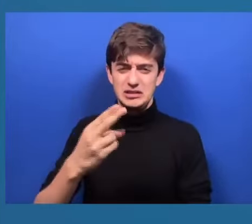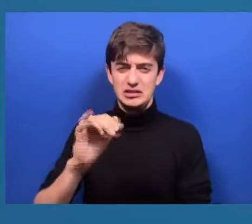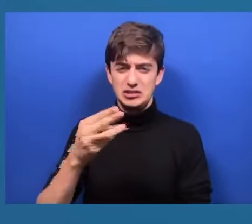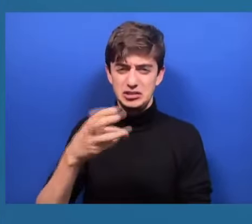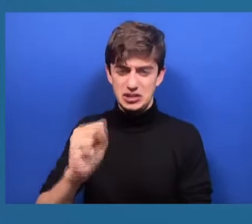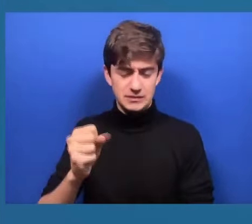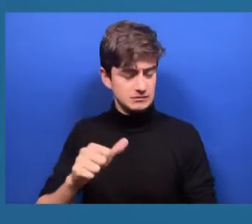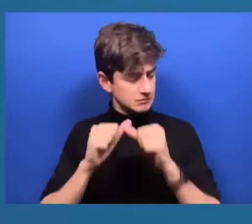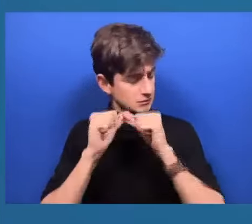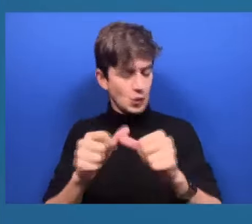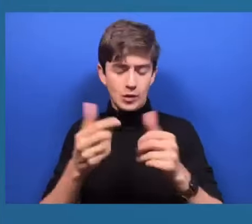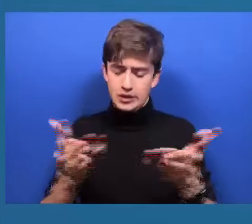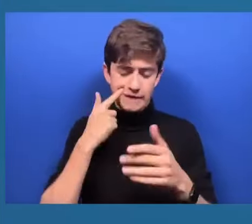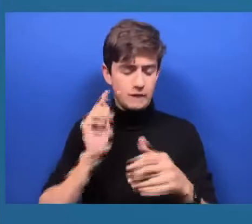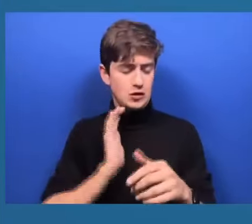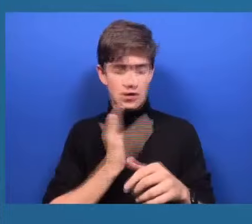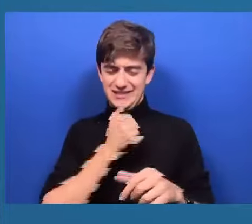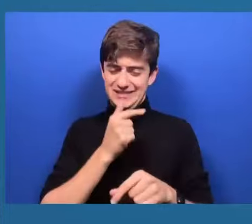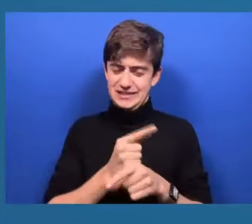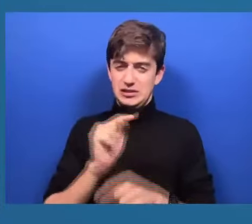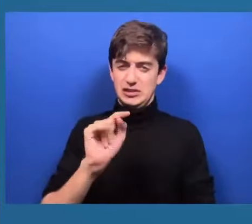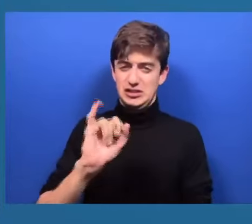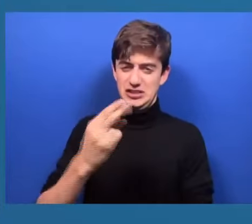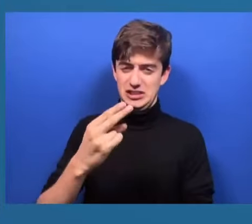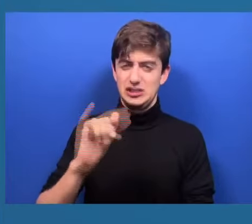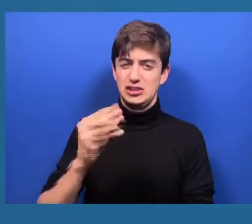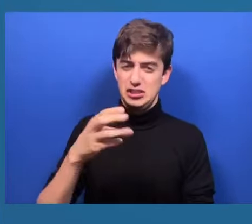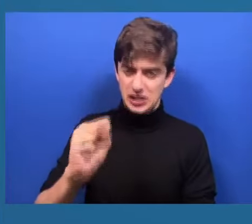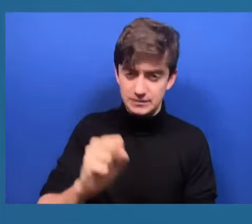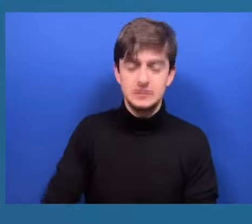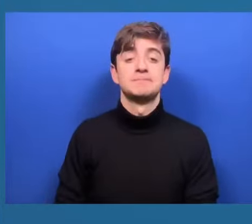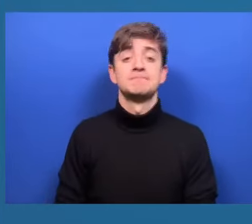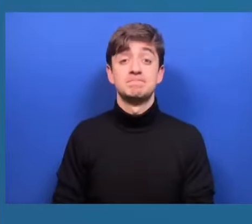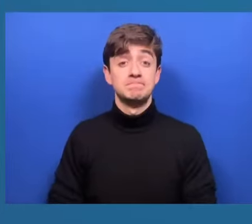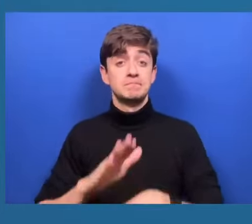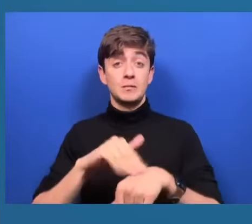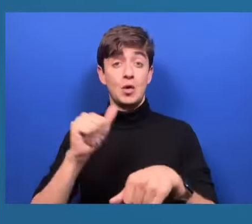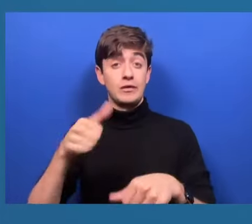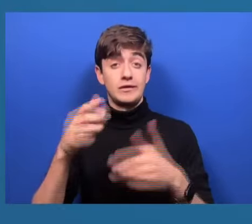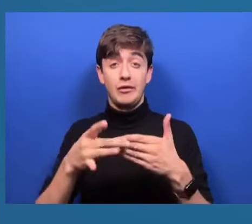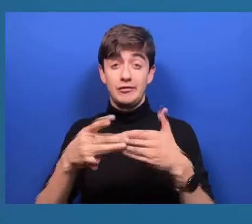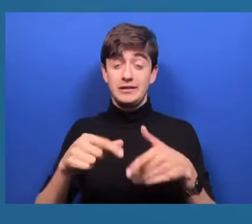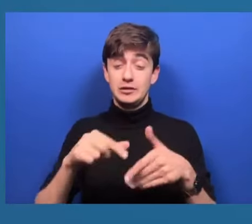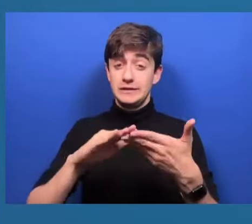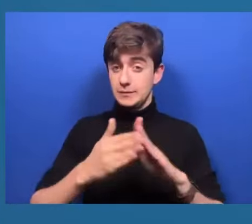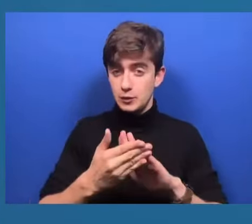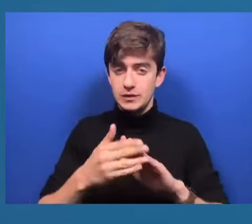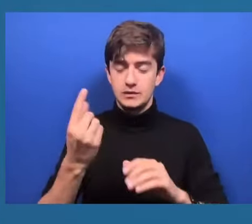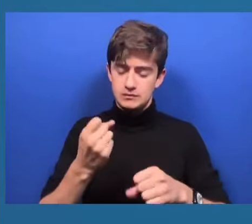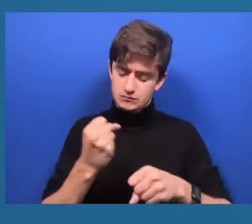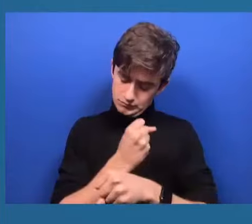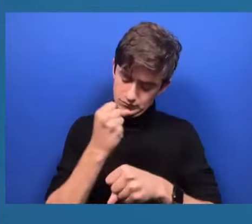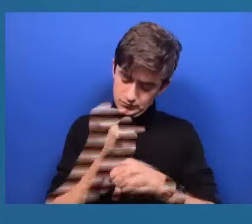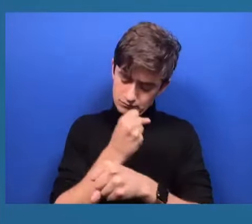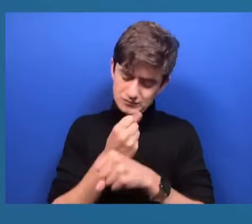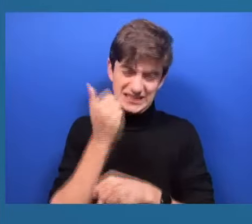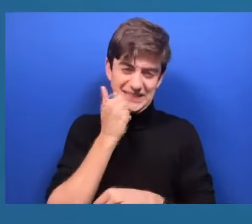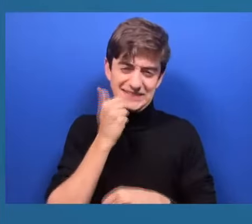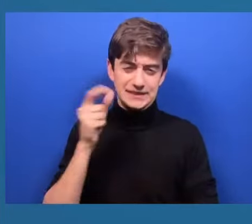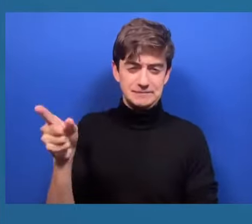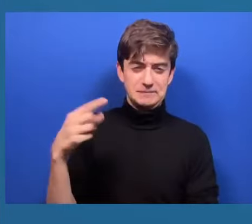our sister, Tish James. Let me bring up another leader of this community, someone who's fighting every single day in Washington,